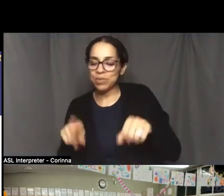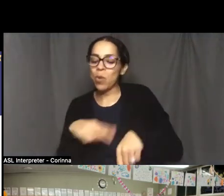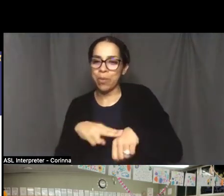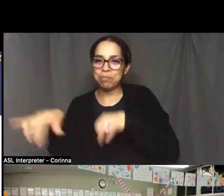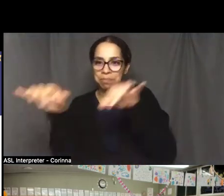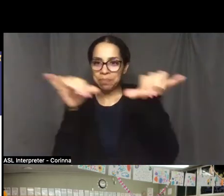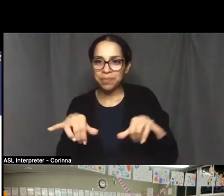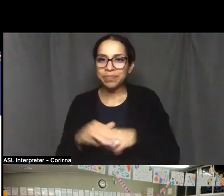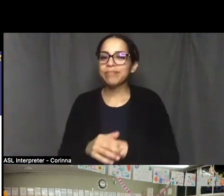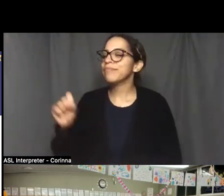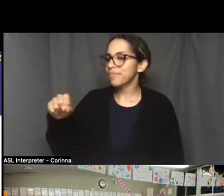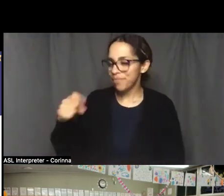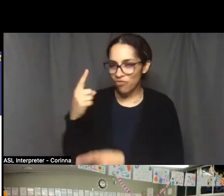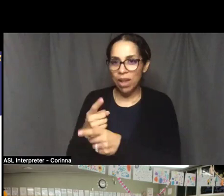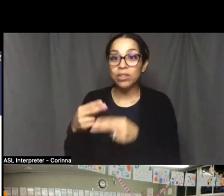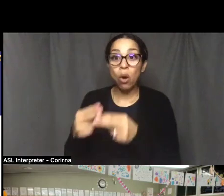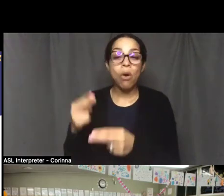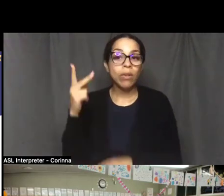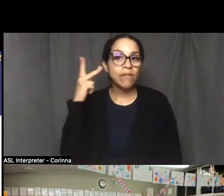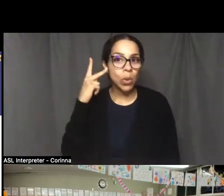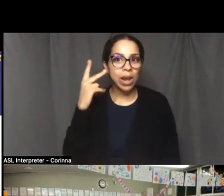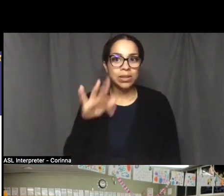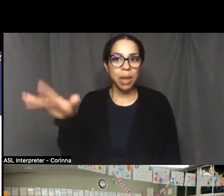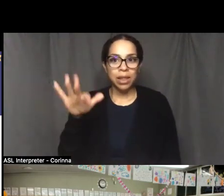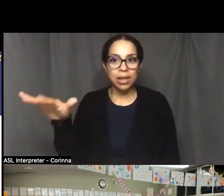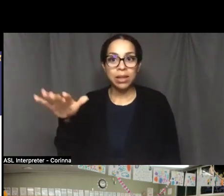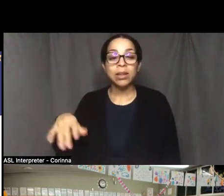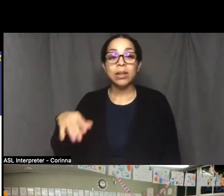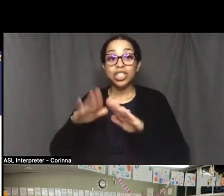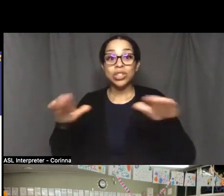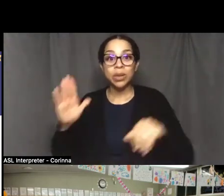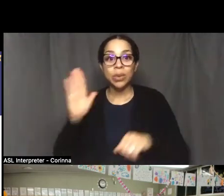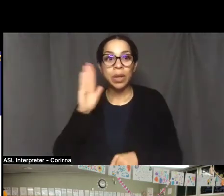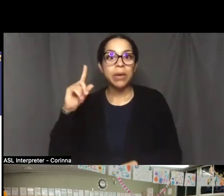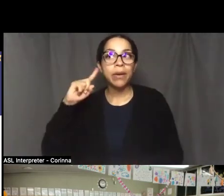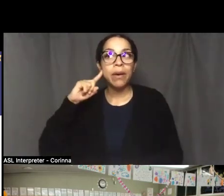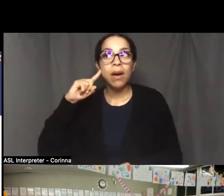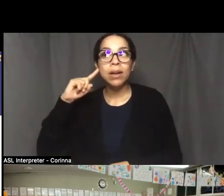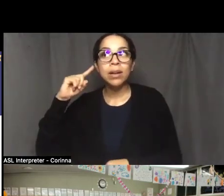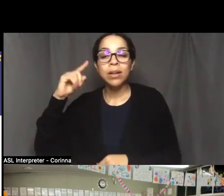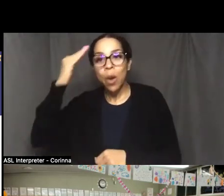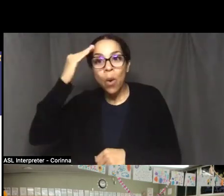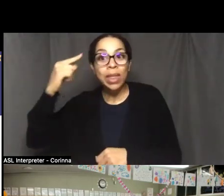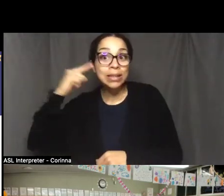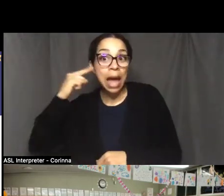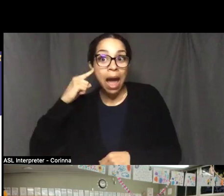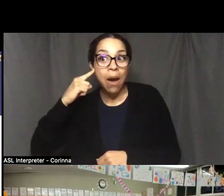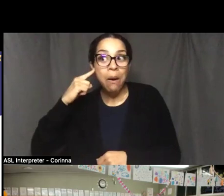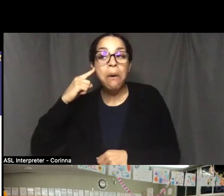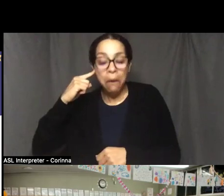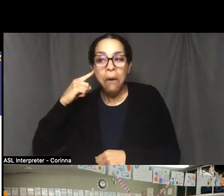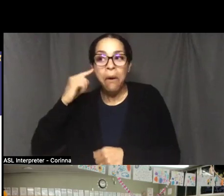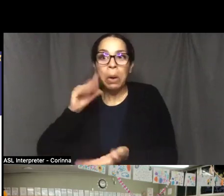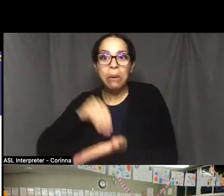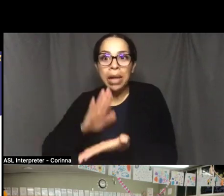called phonetic spelling. So they hear a sound and they write the letter that they know of so far that makes that sound. When they're in